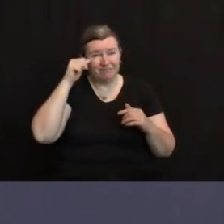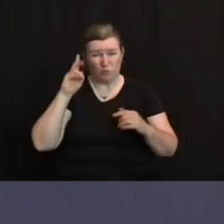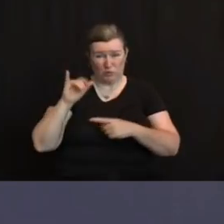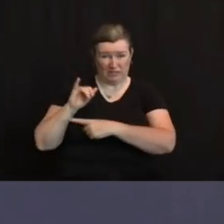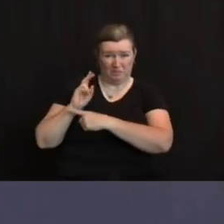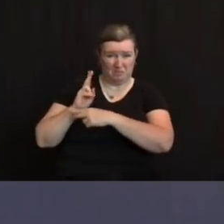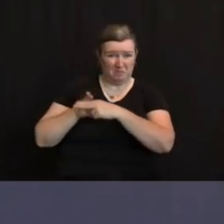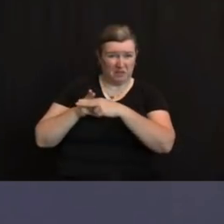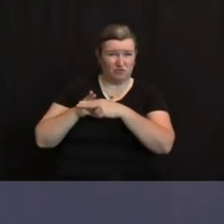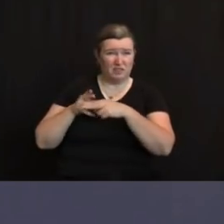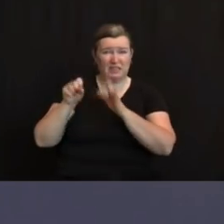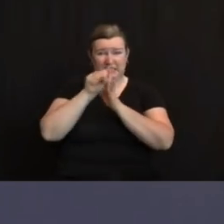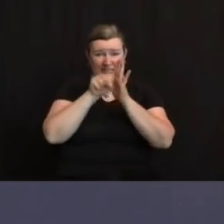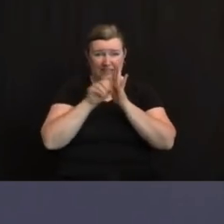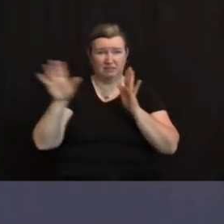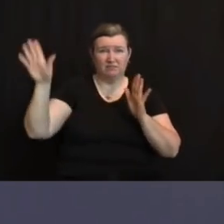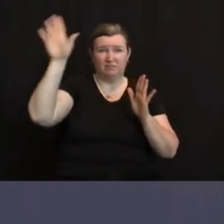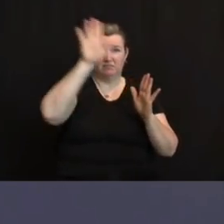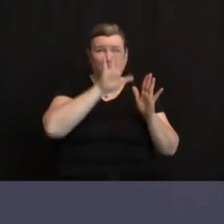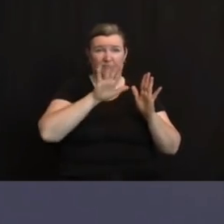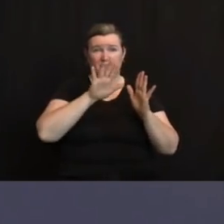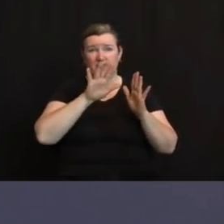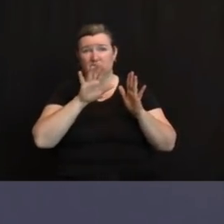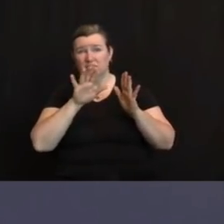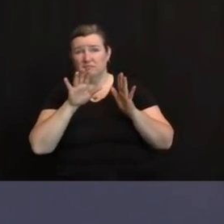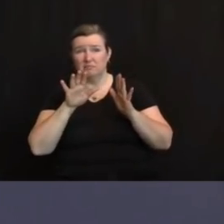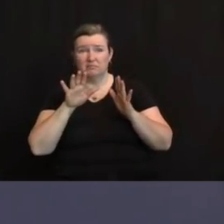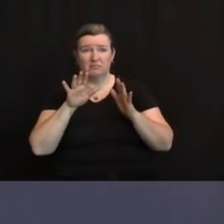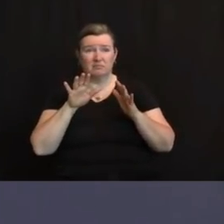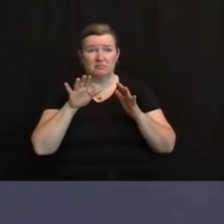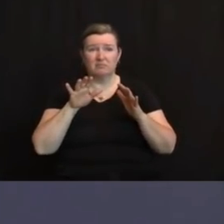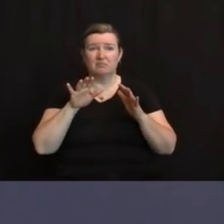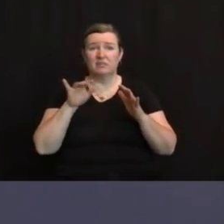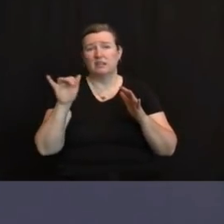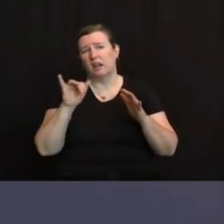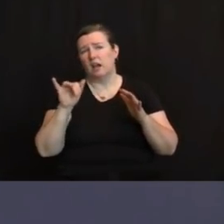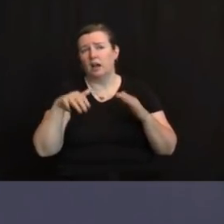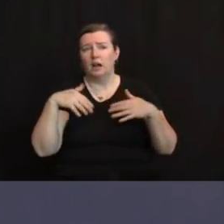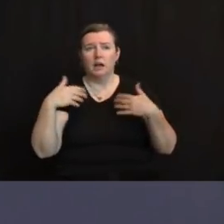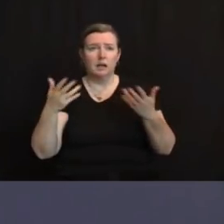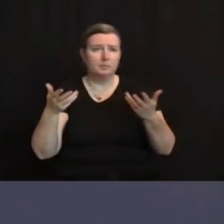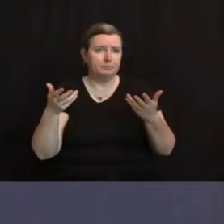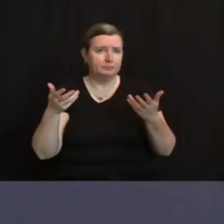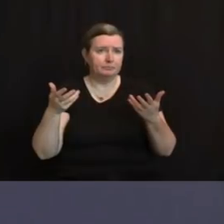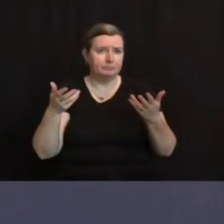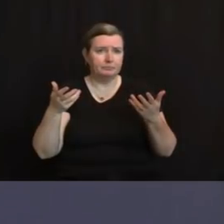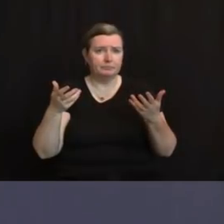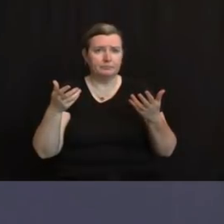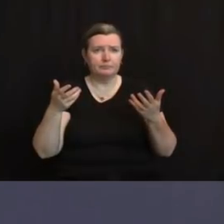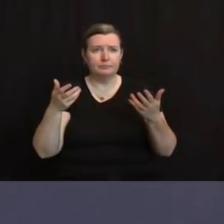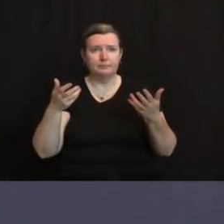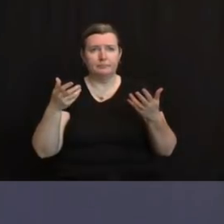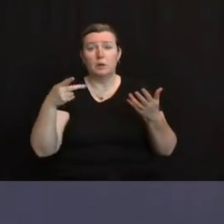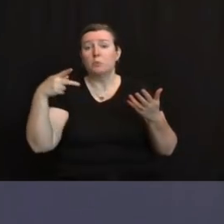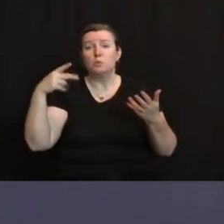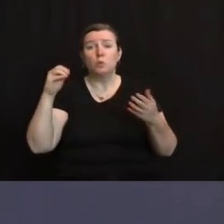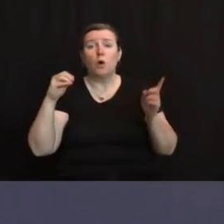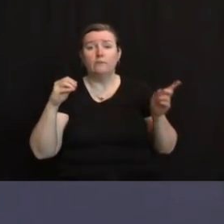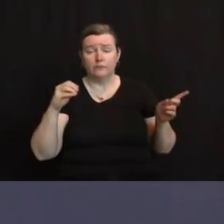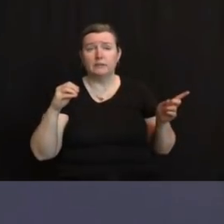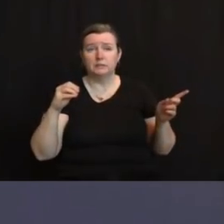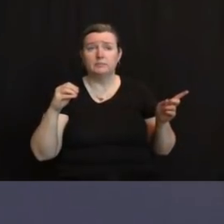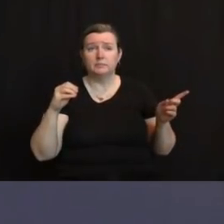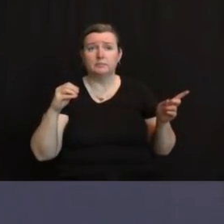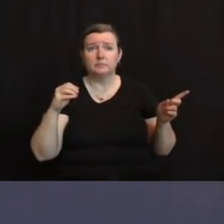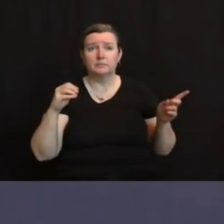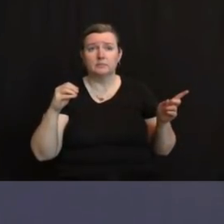or the states that I mentioned that came up in terms of where the U.S. Postal Service is way light in